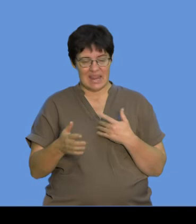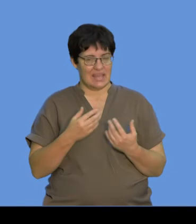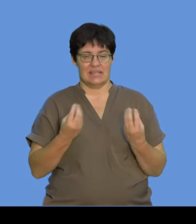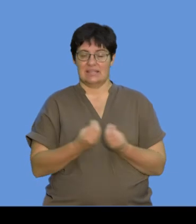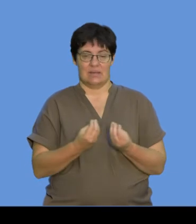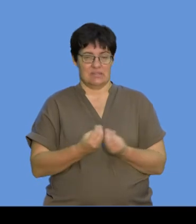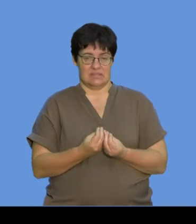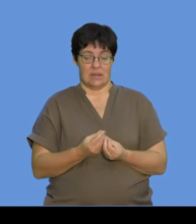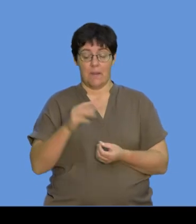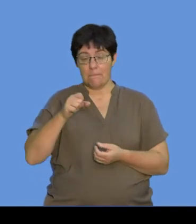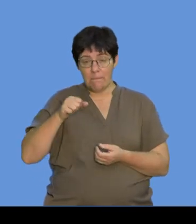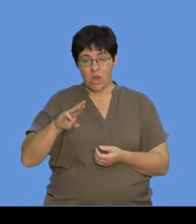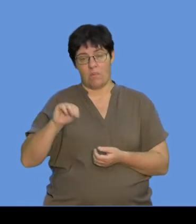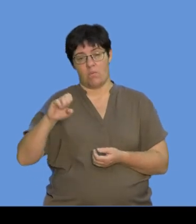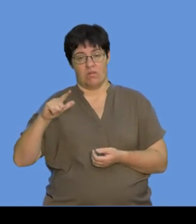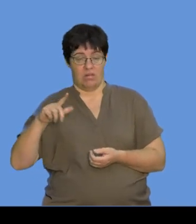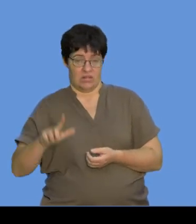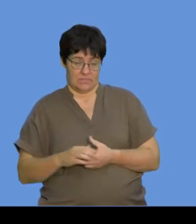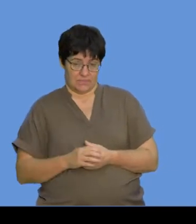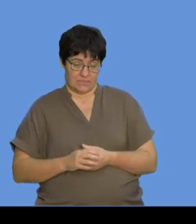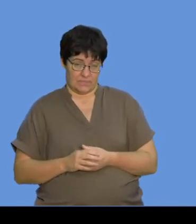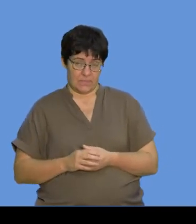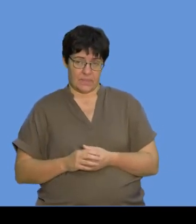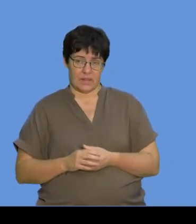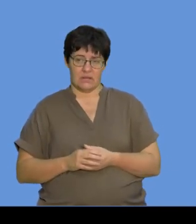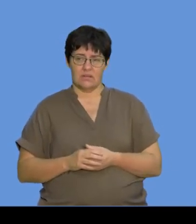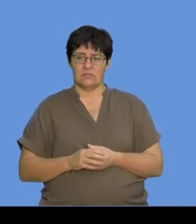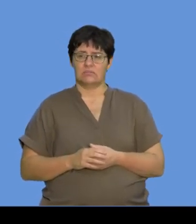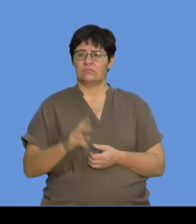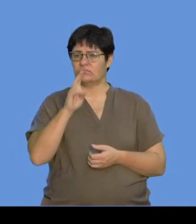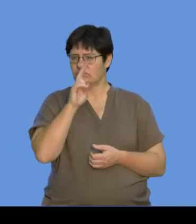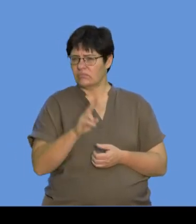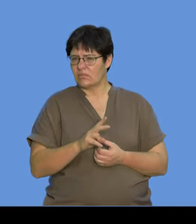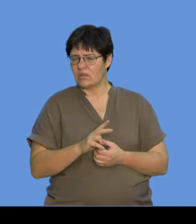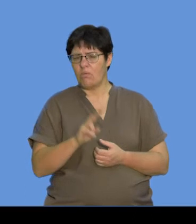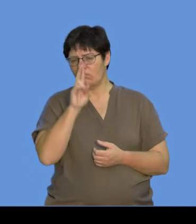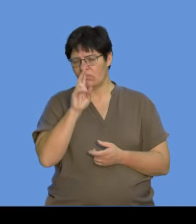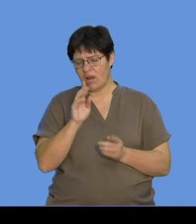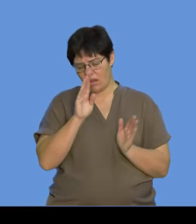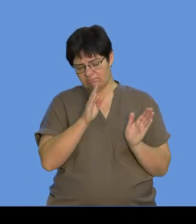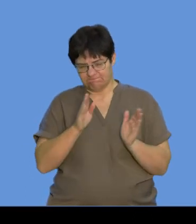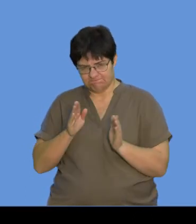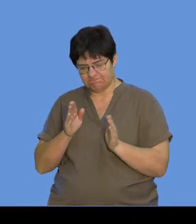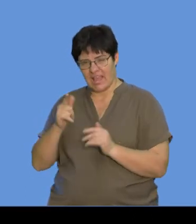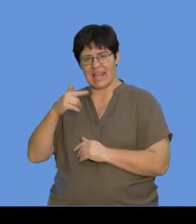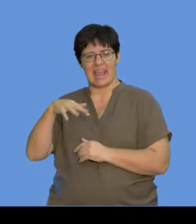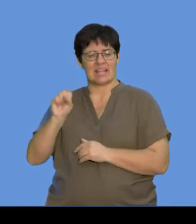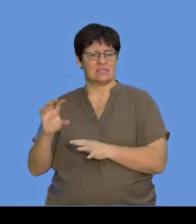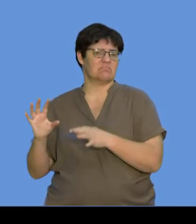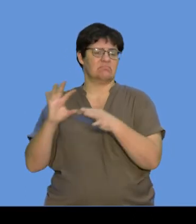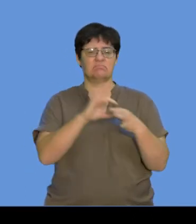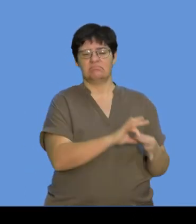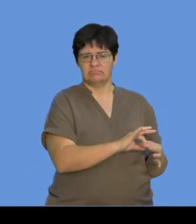look at shift our attention a little bit and look at gases and see how it relates to gaseous substance in